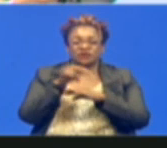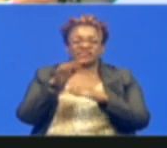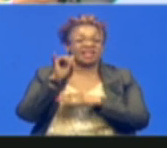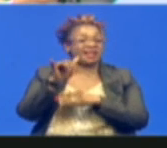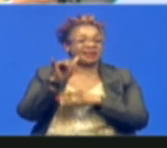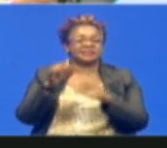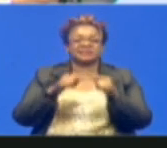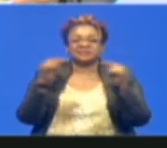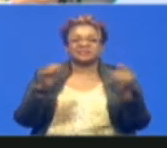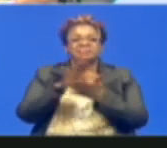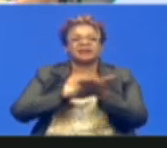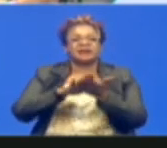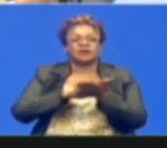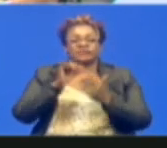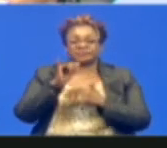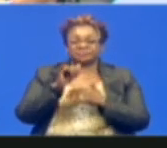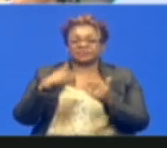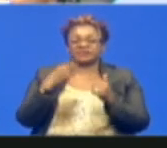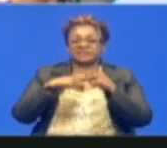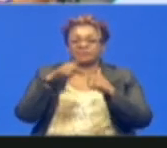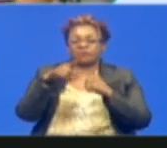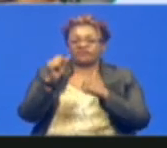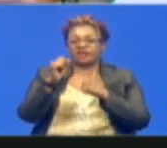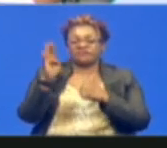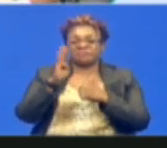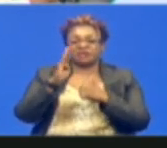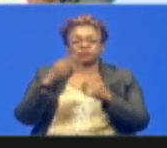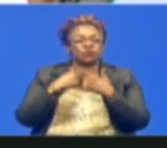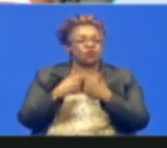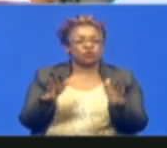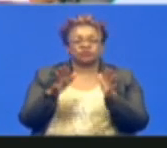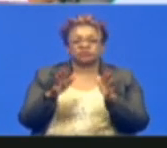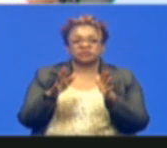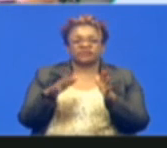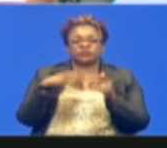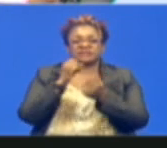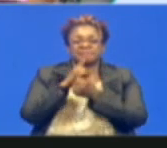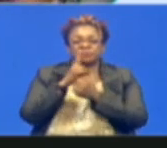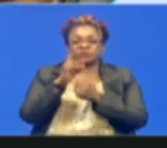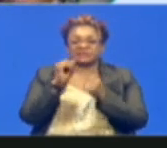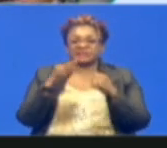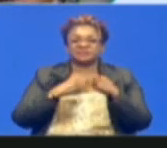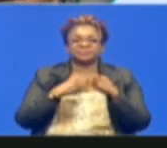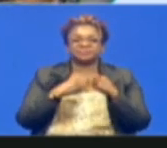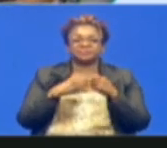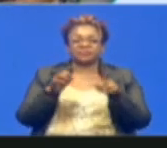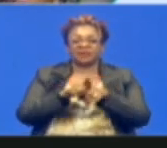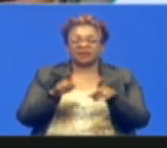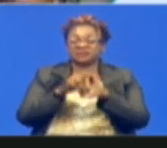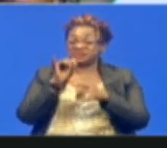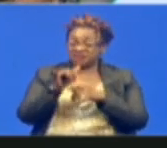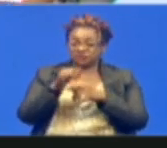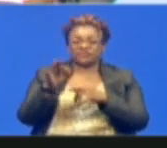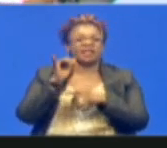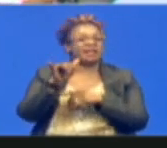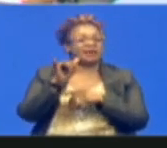the background of the carrier posting a 7.5 billion shilling net loss for the year ended December 2018. As the stormy reign of the airline's